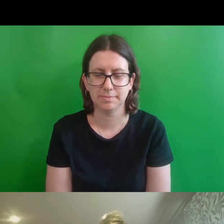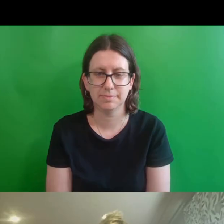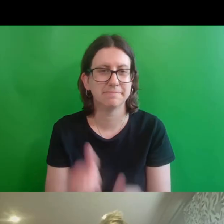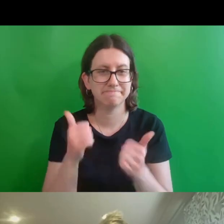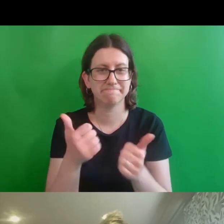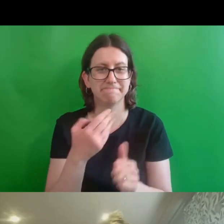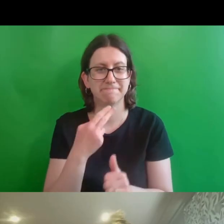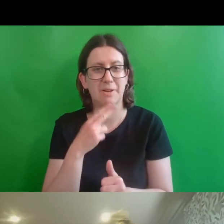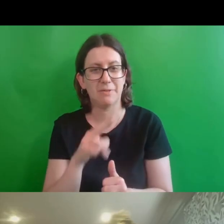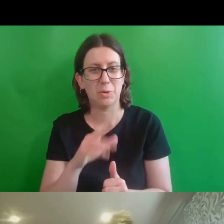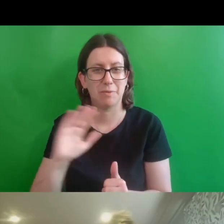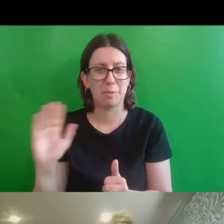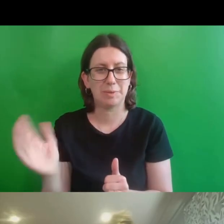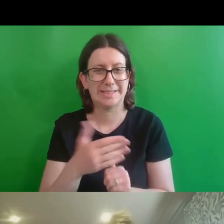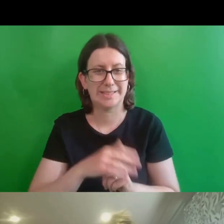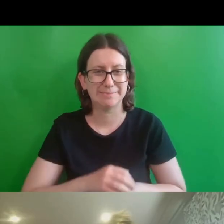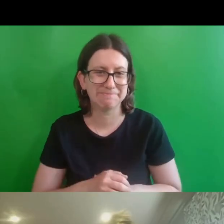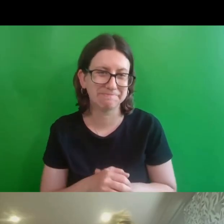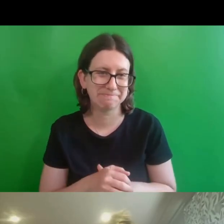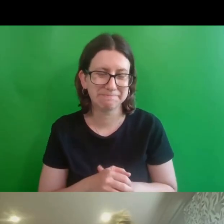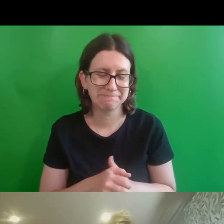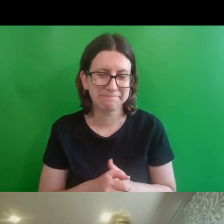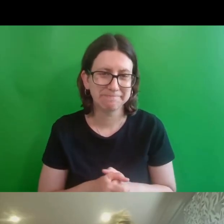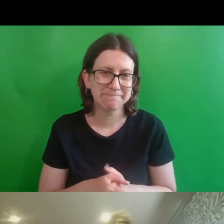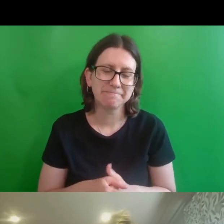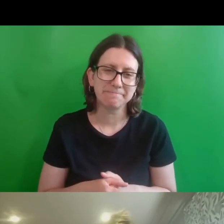Good afternoon, everyone.